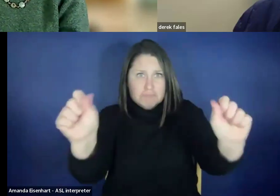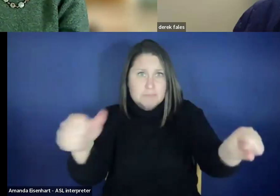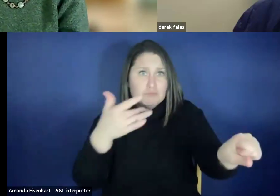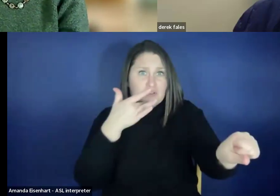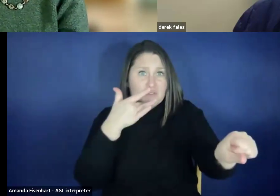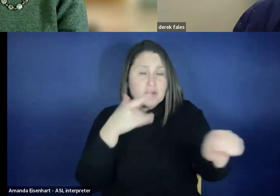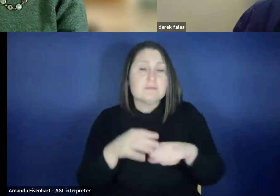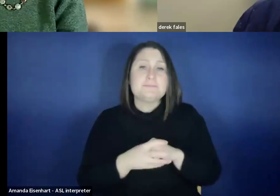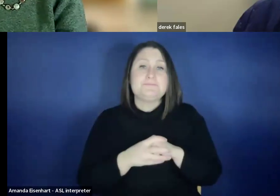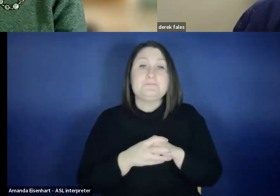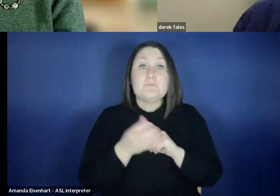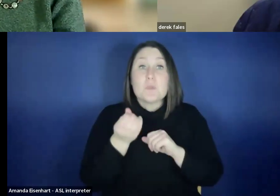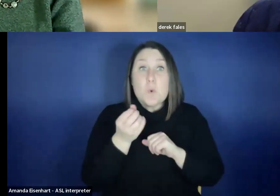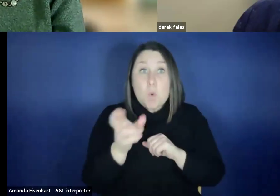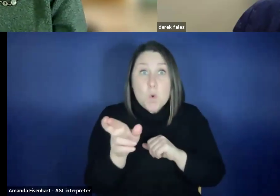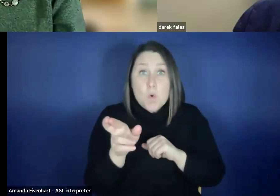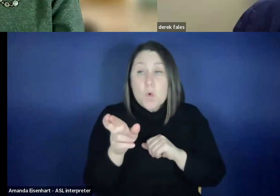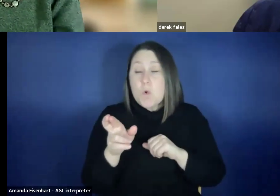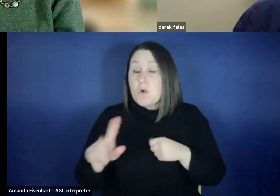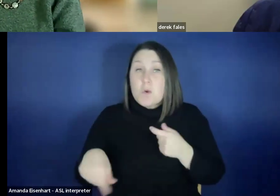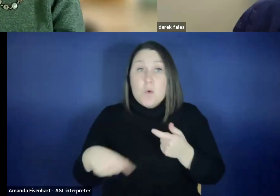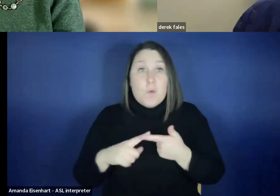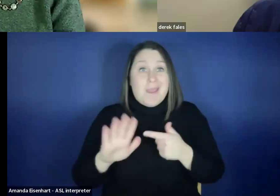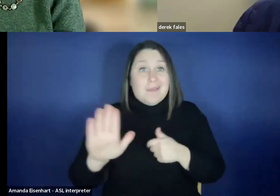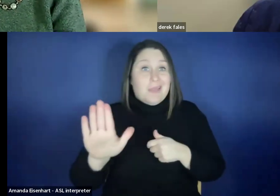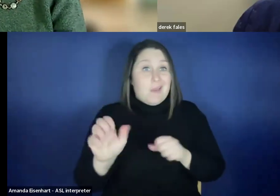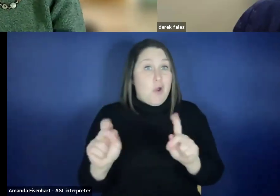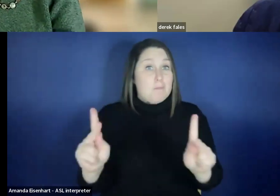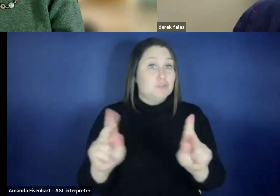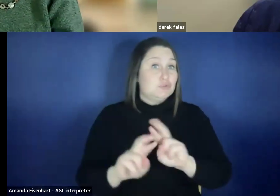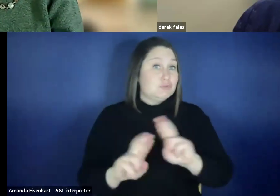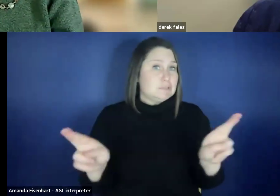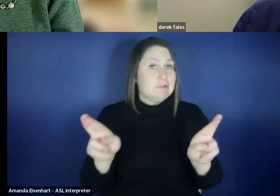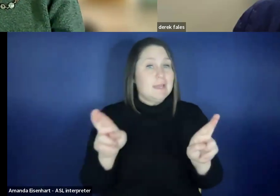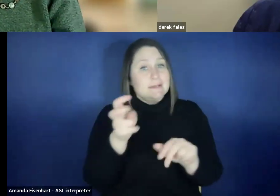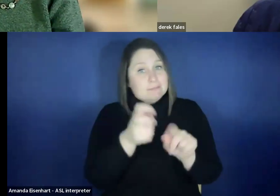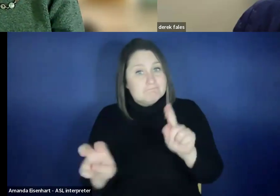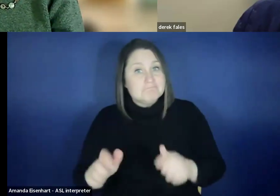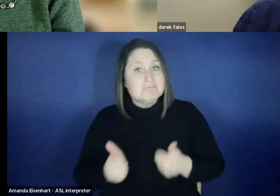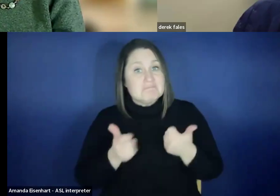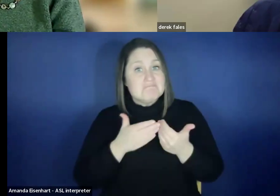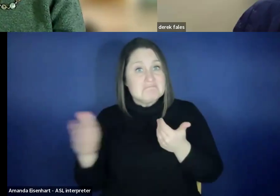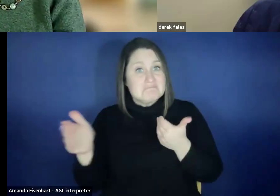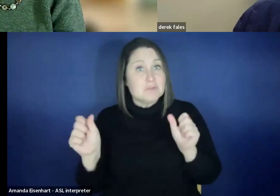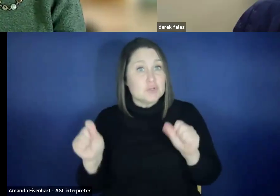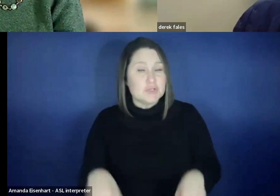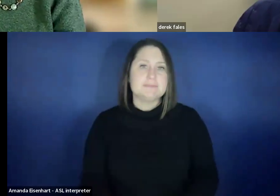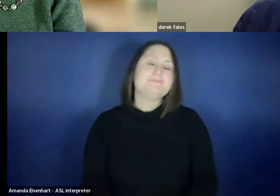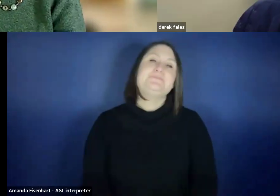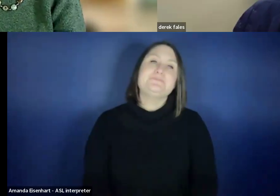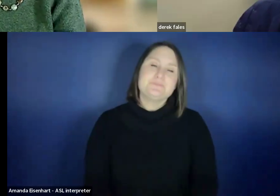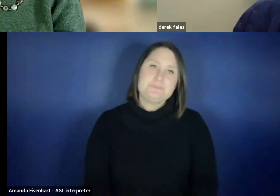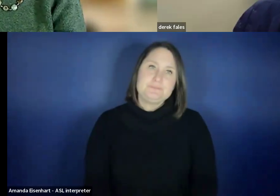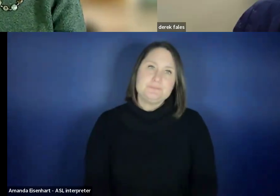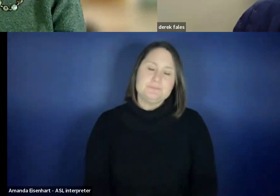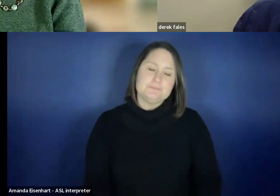prefer, or they can, when it's an opportunity, they could decide to switch to the lifespan waiver. And just so you know, we're talking